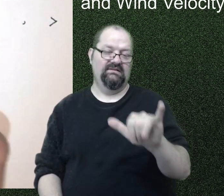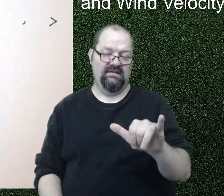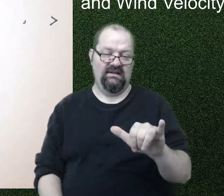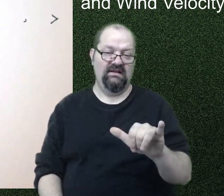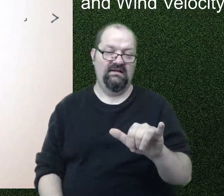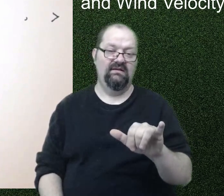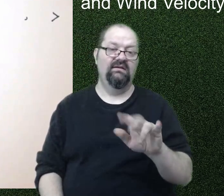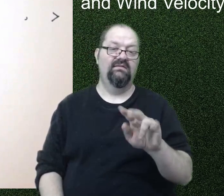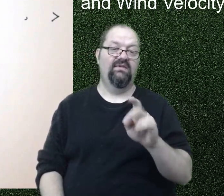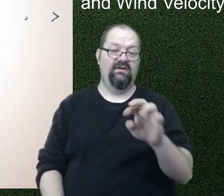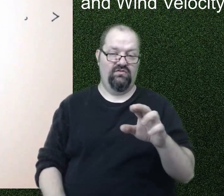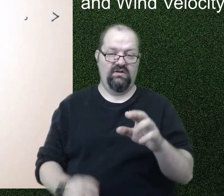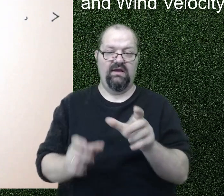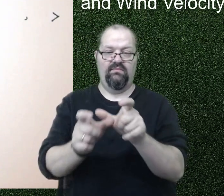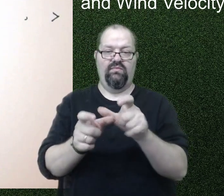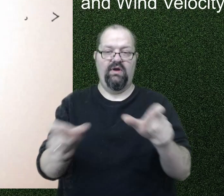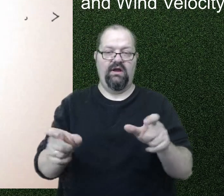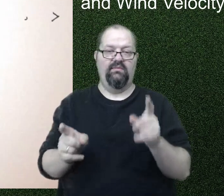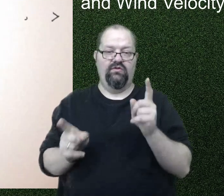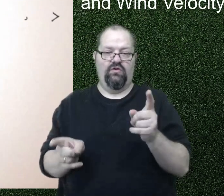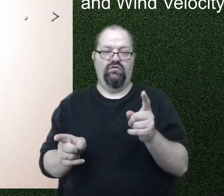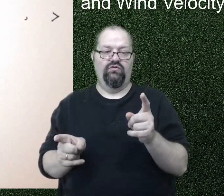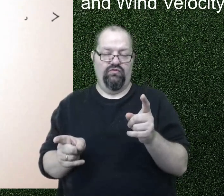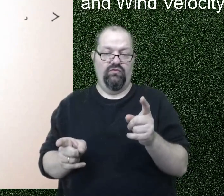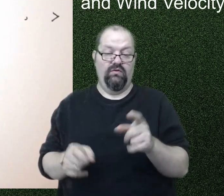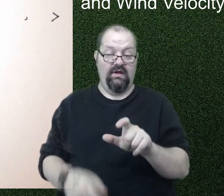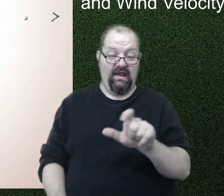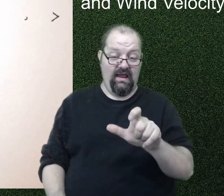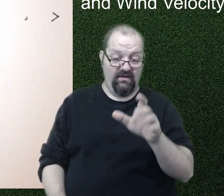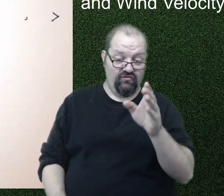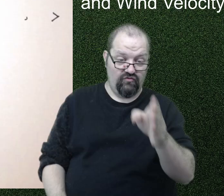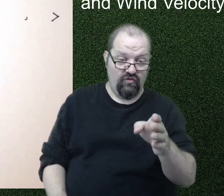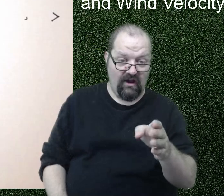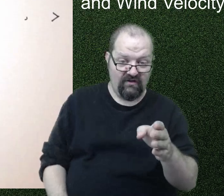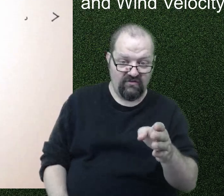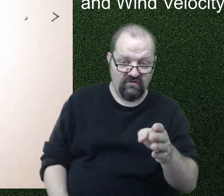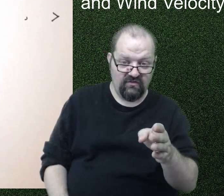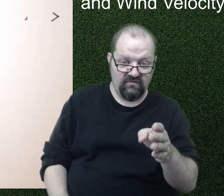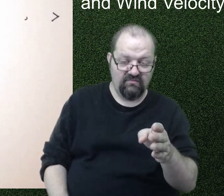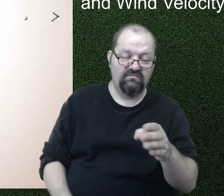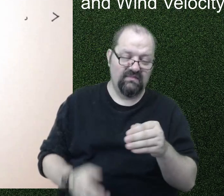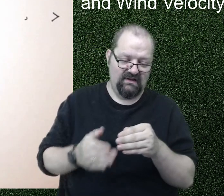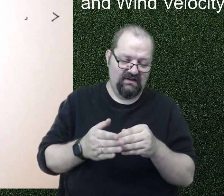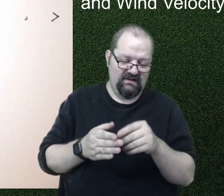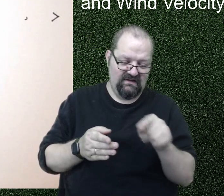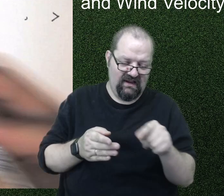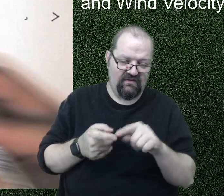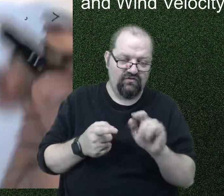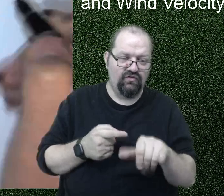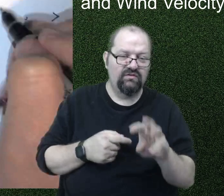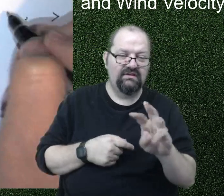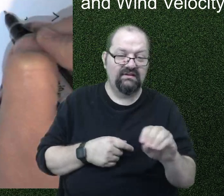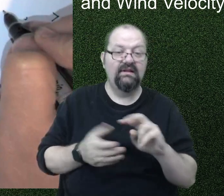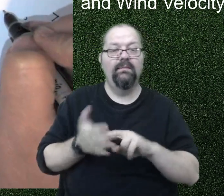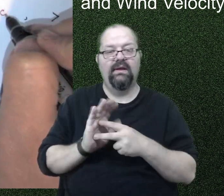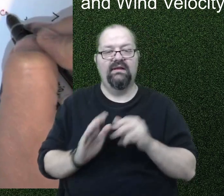can be broken up into these two parts. One in the x direction, and that's next to the 60, so it's cosine of